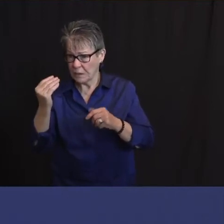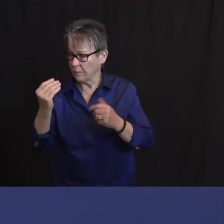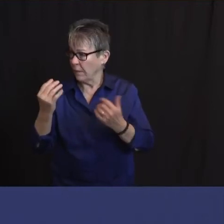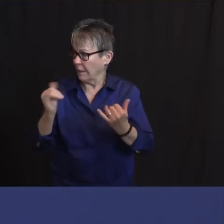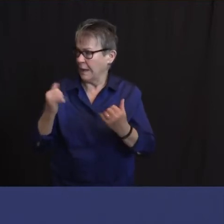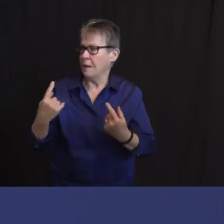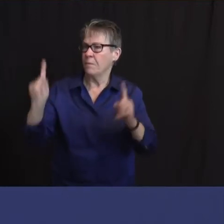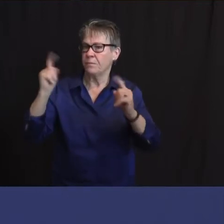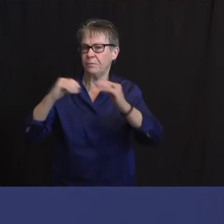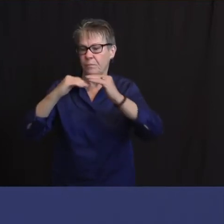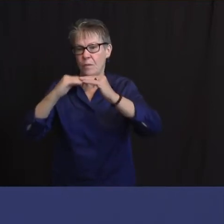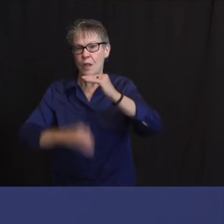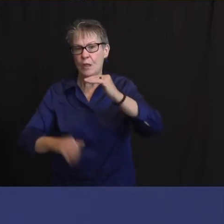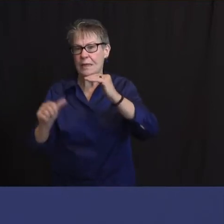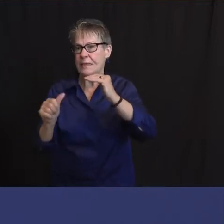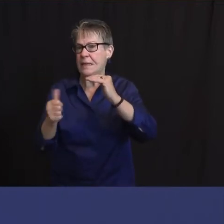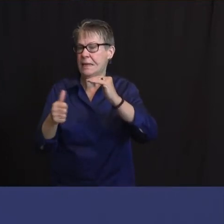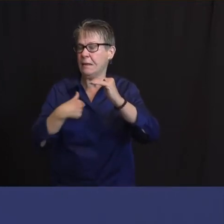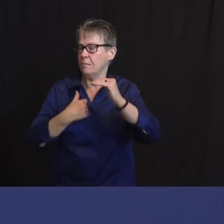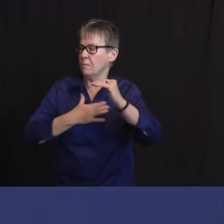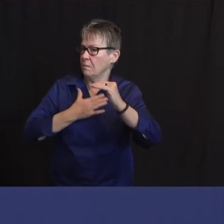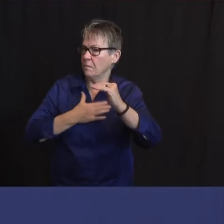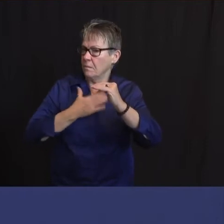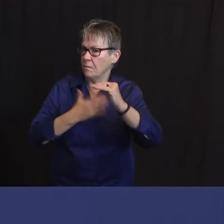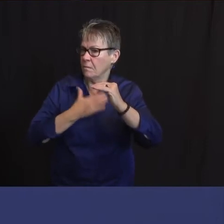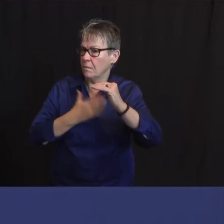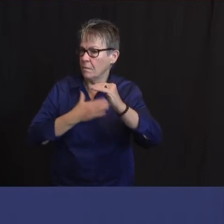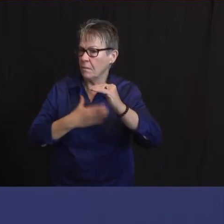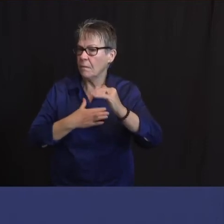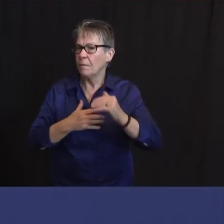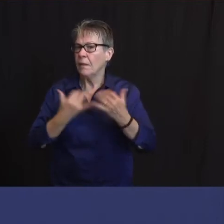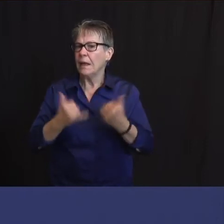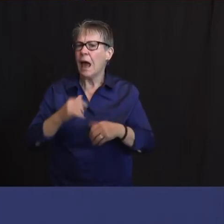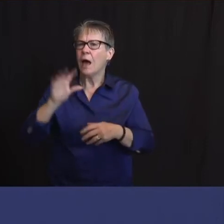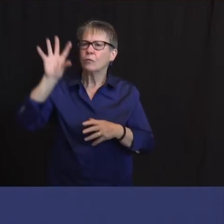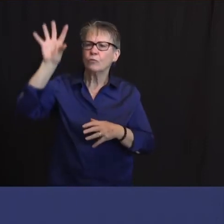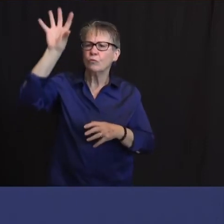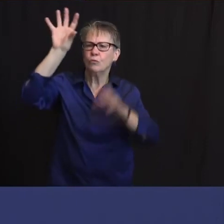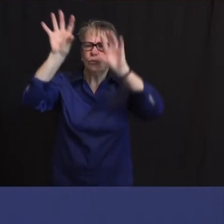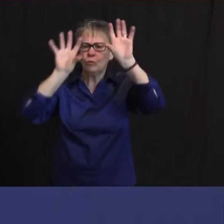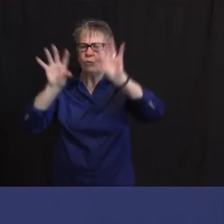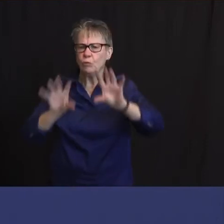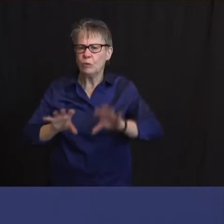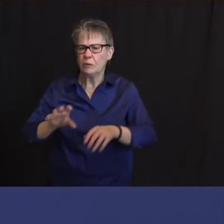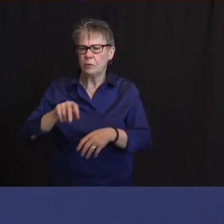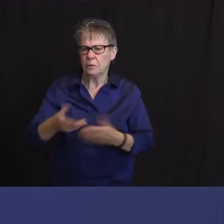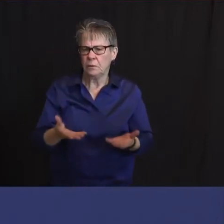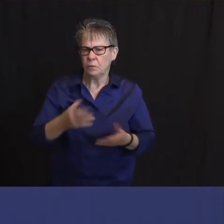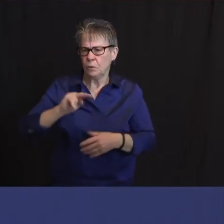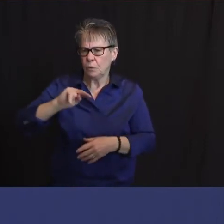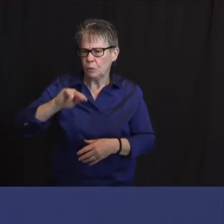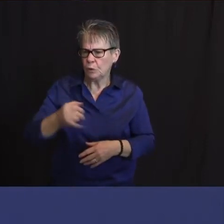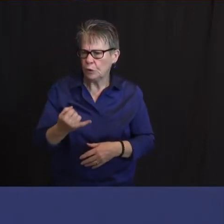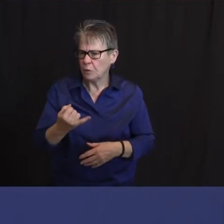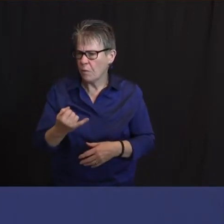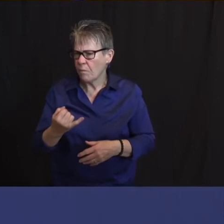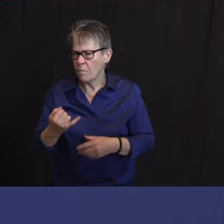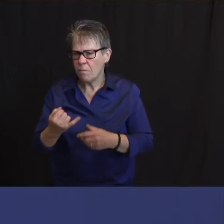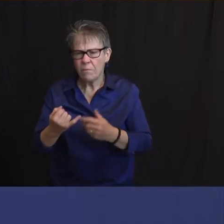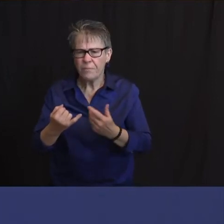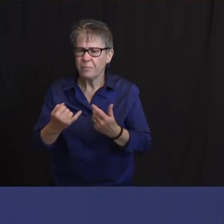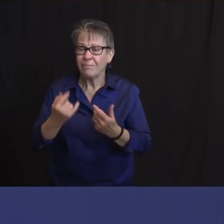down. But when you break it down by region, it's remarkably tight these days. I mean, this virus is in the state. We're a small state. We're the